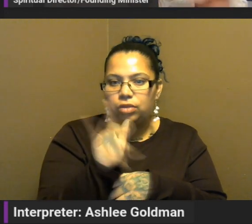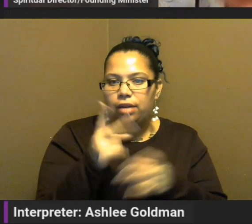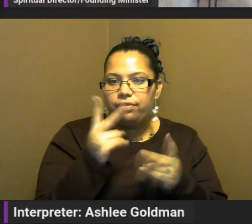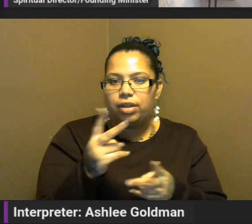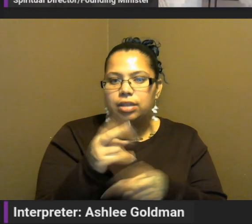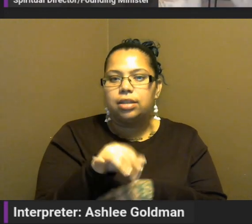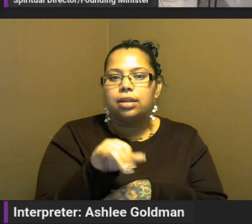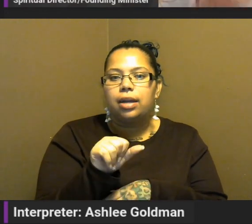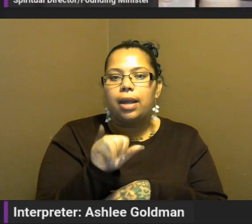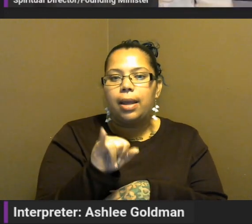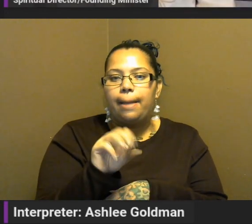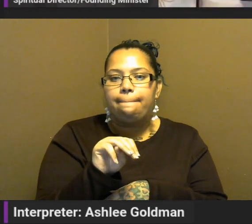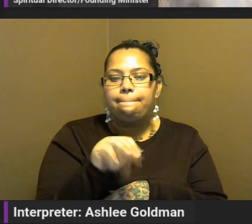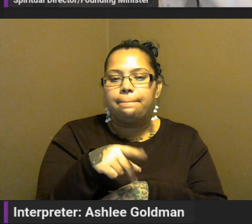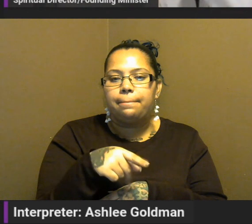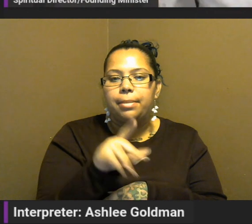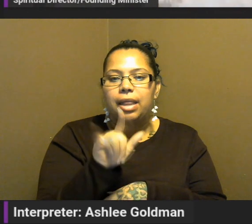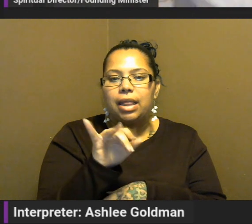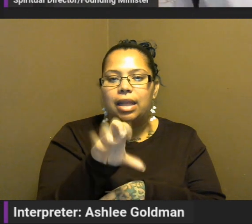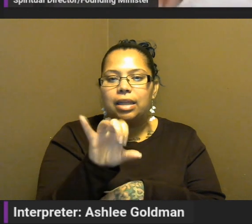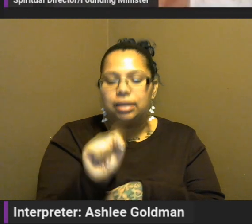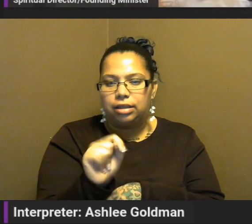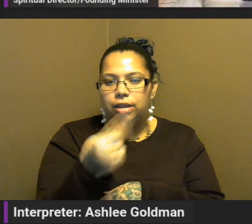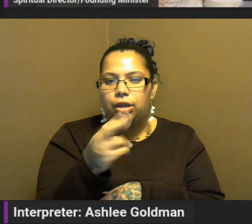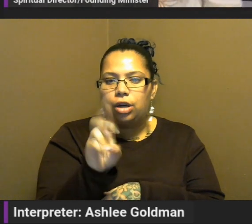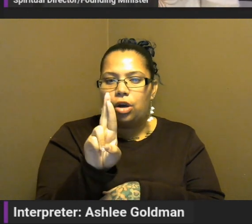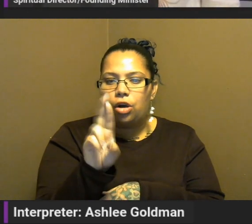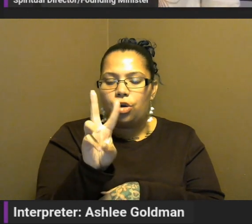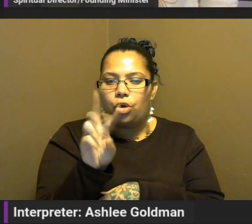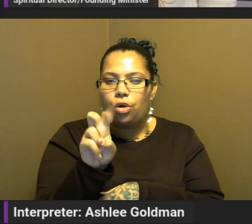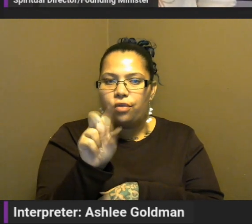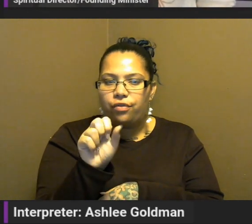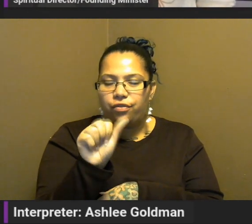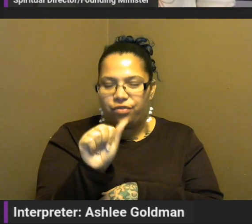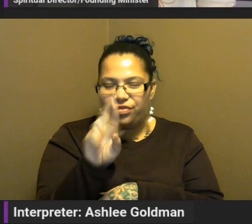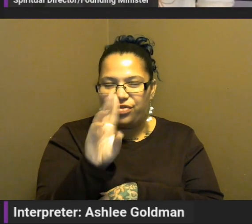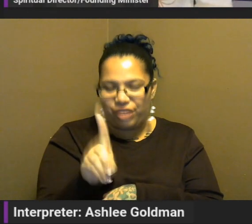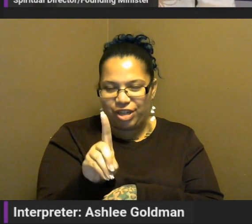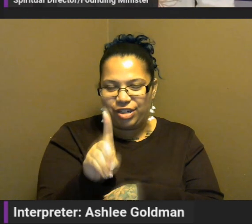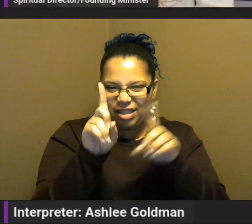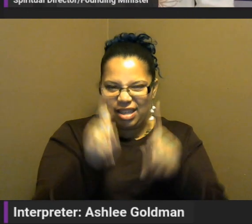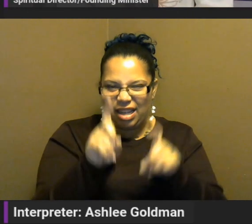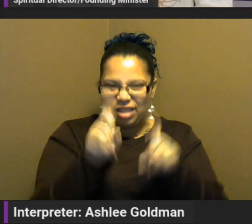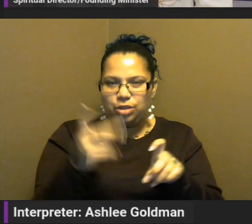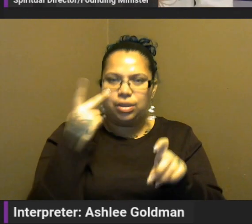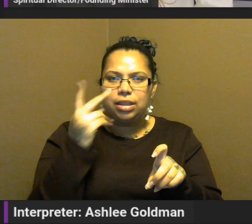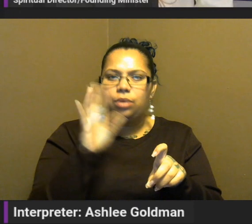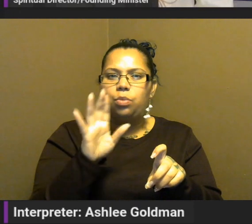implicitharvard.edu test to see what some of your implicit biases may be.